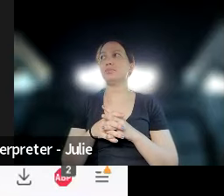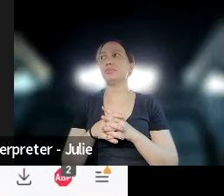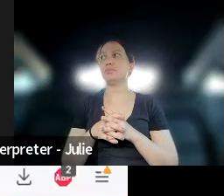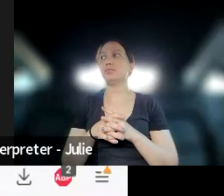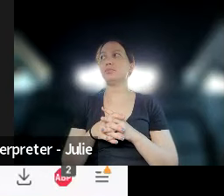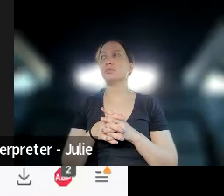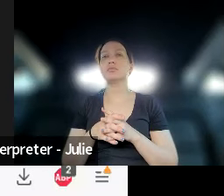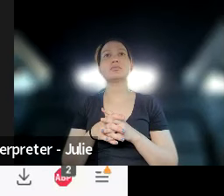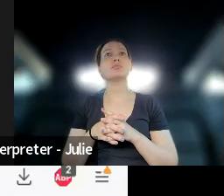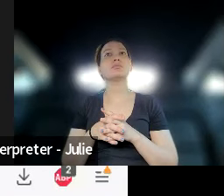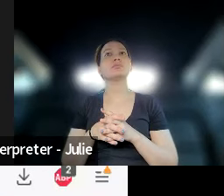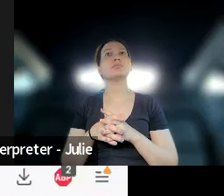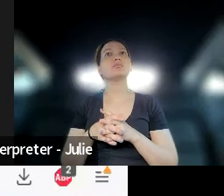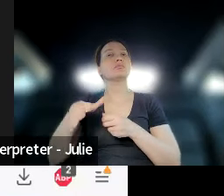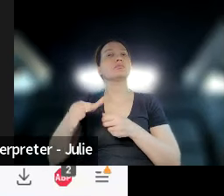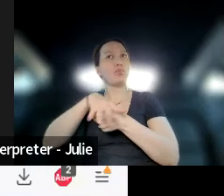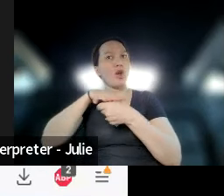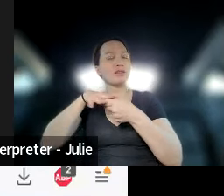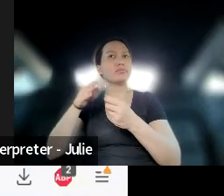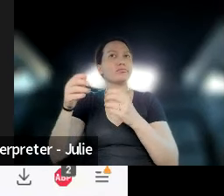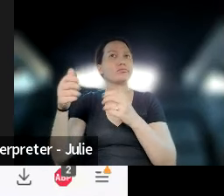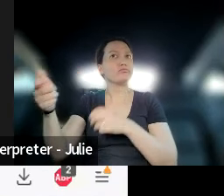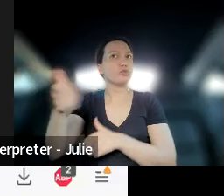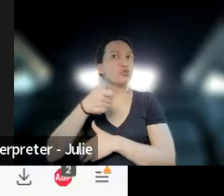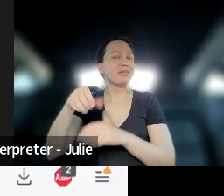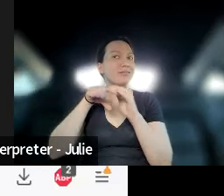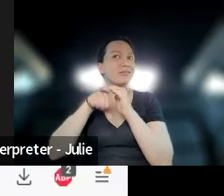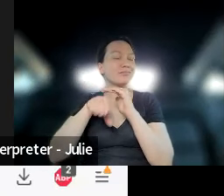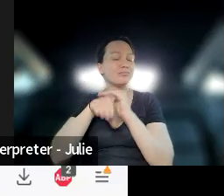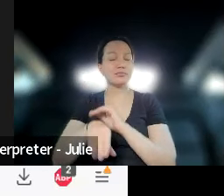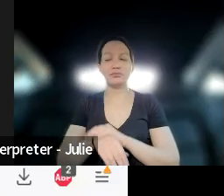porosity of the site and transit access.